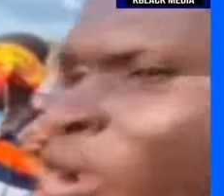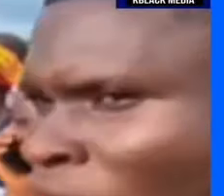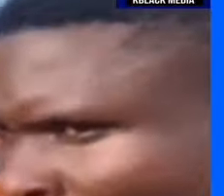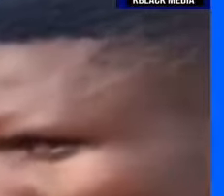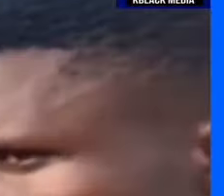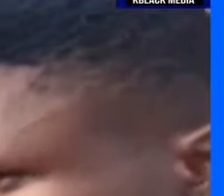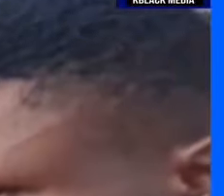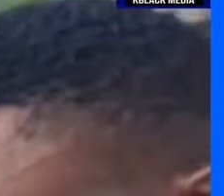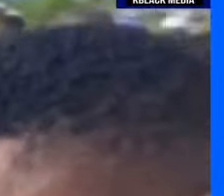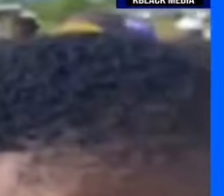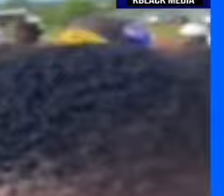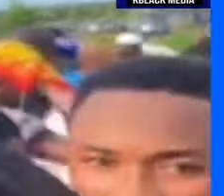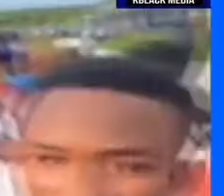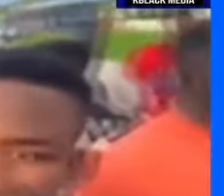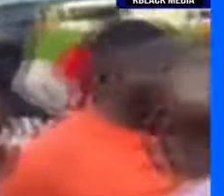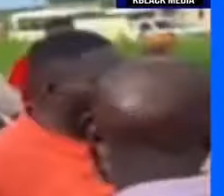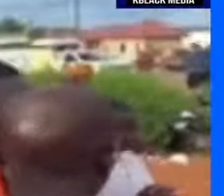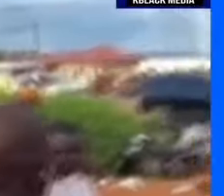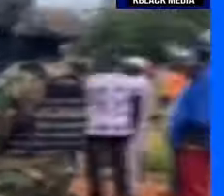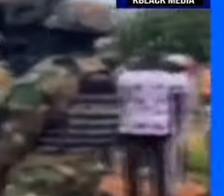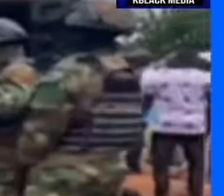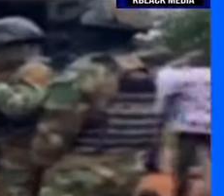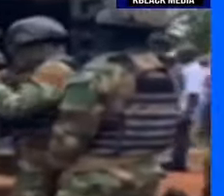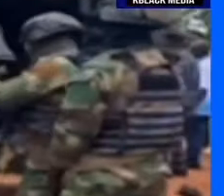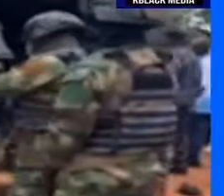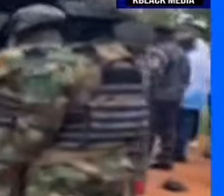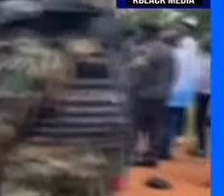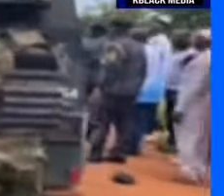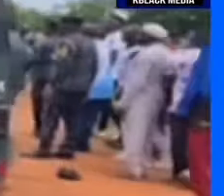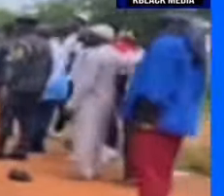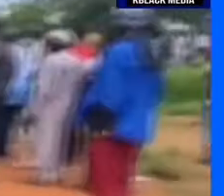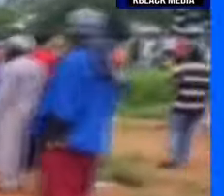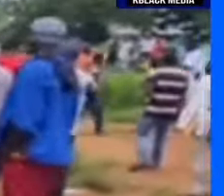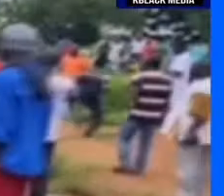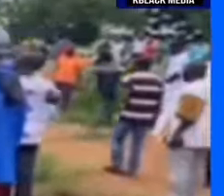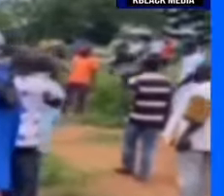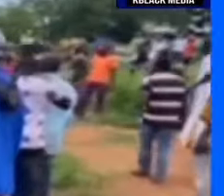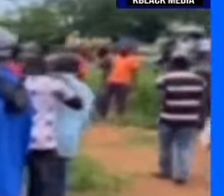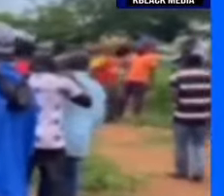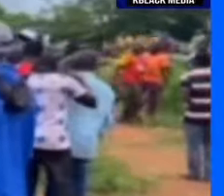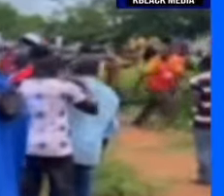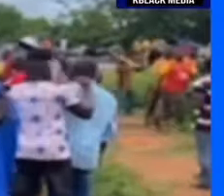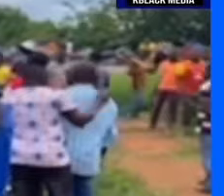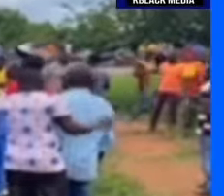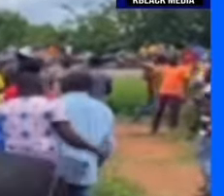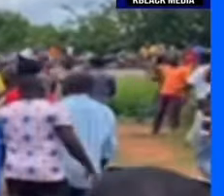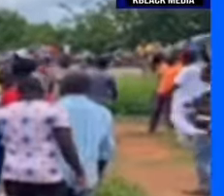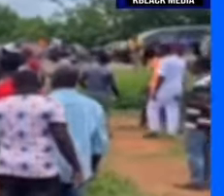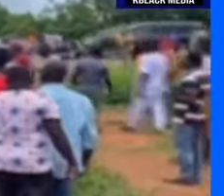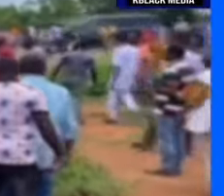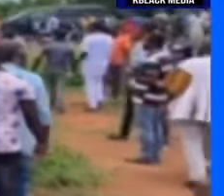NPP. Ah. Now, you saw police for over 100. You saw soldiers for over